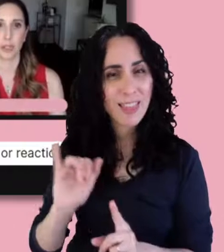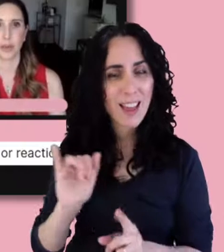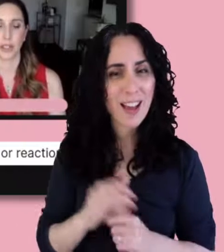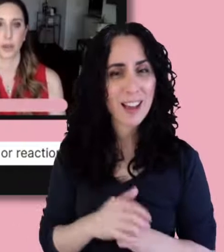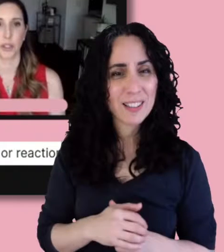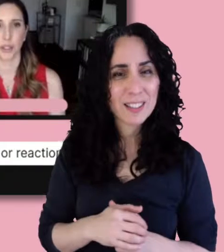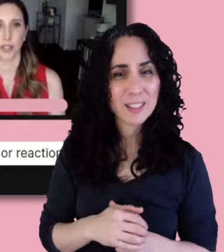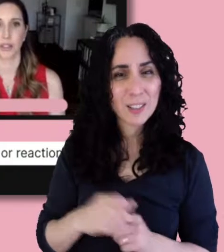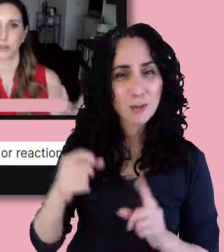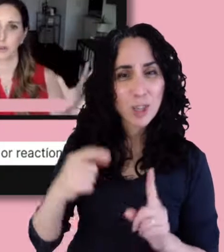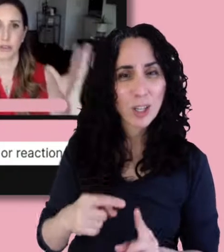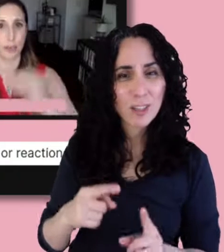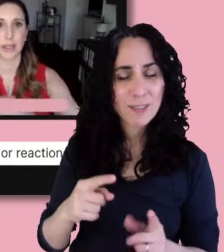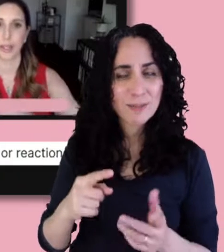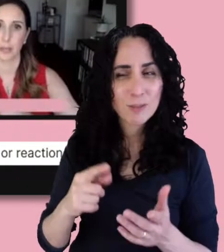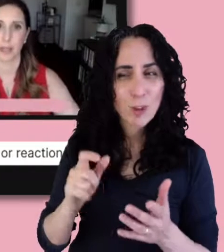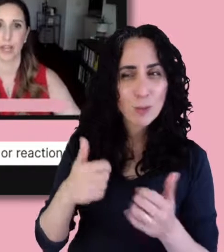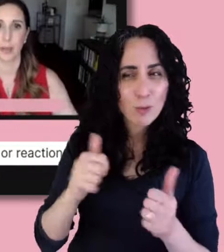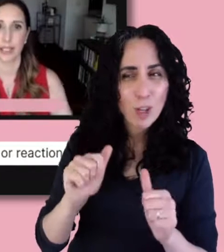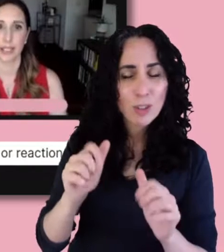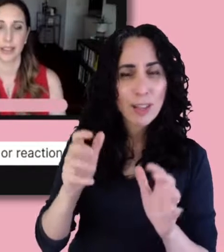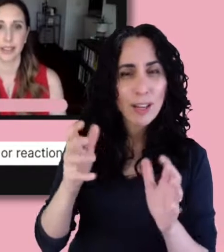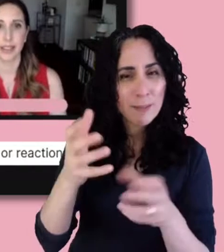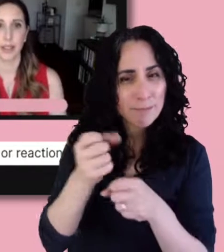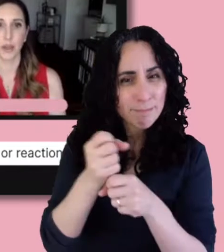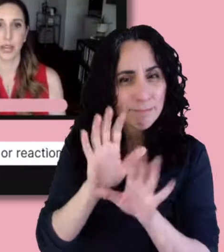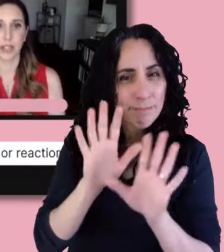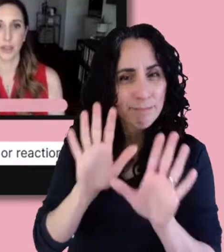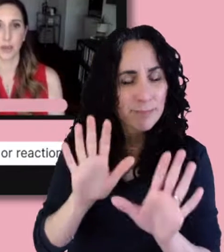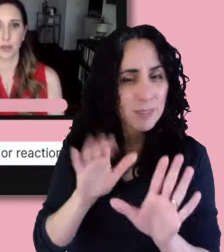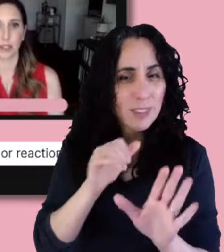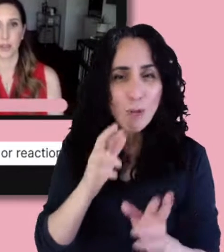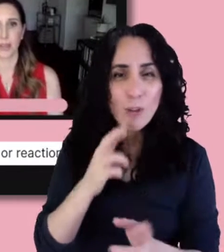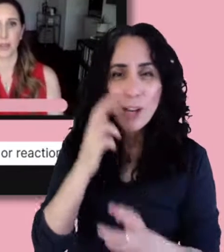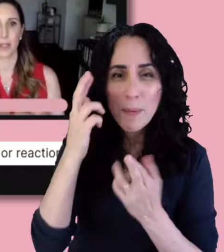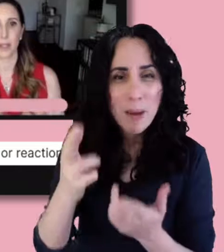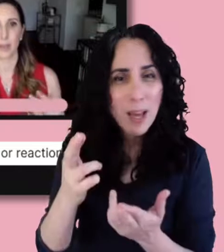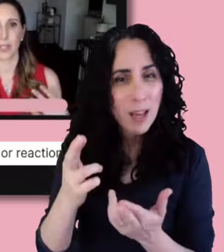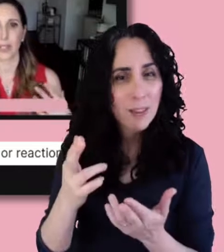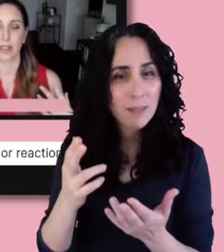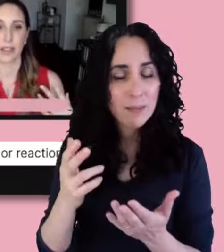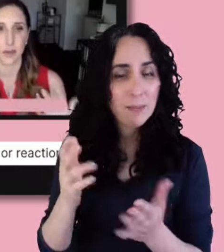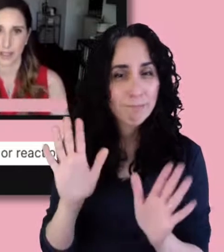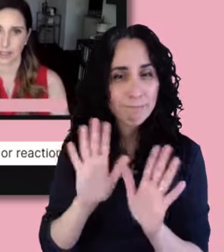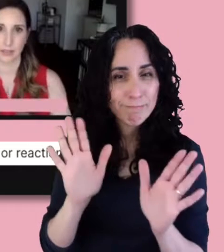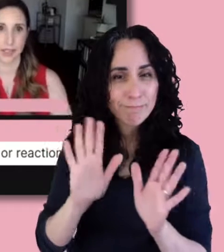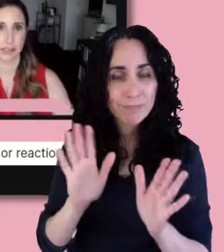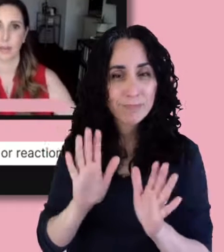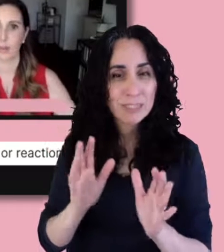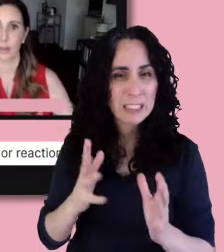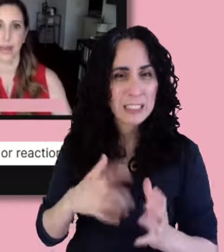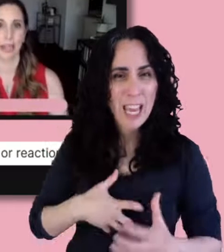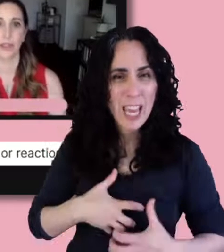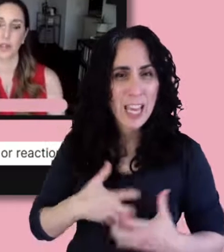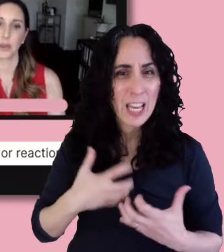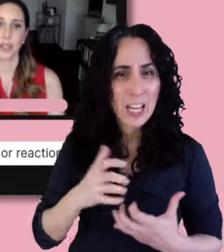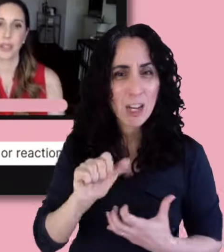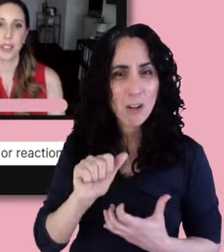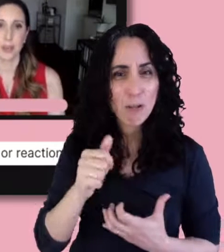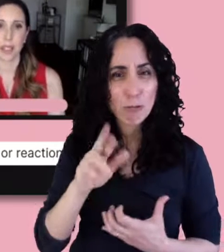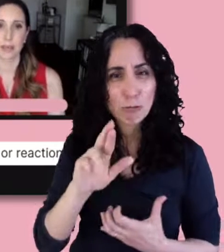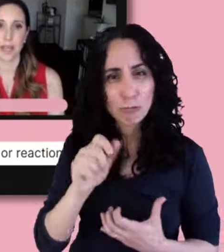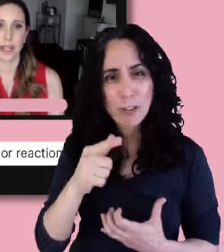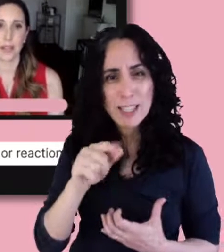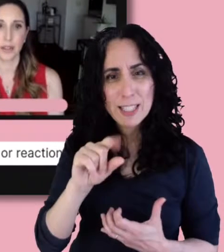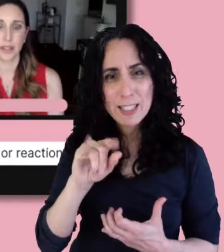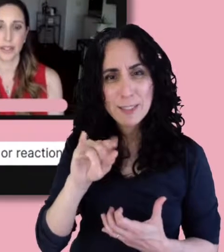would respond to a trigger, sort of jumping up and grabbing it, I don't recommend that we bring aggressiveness back into it,